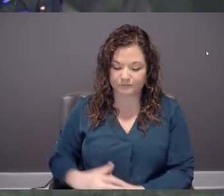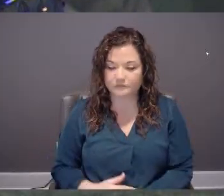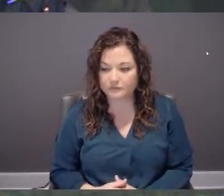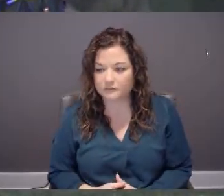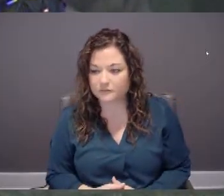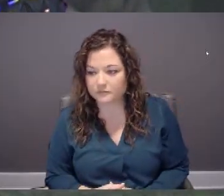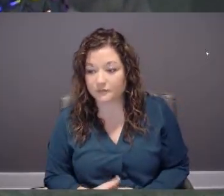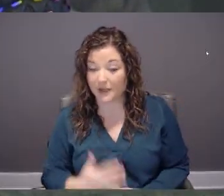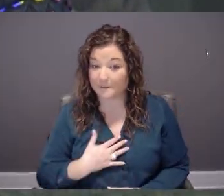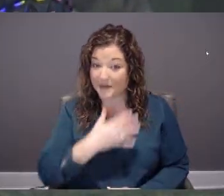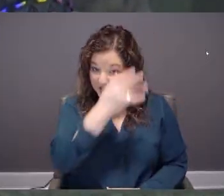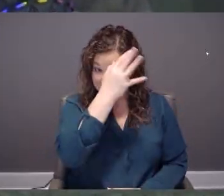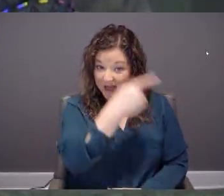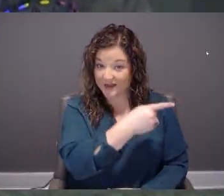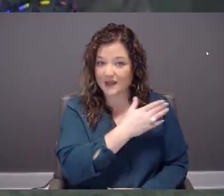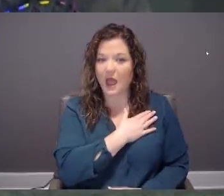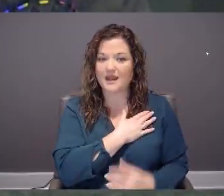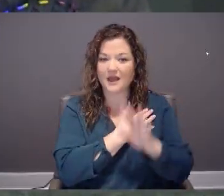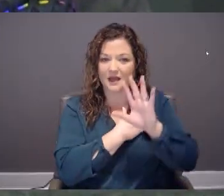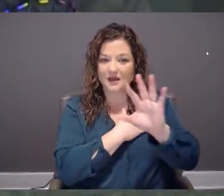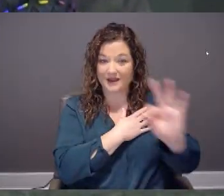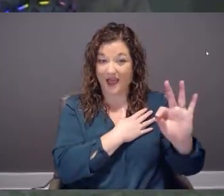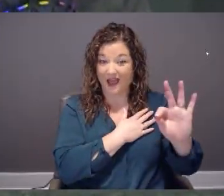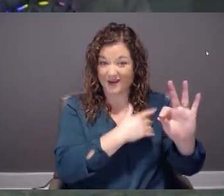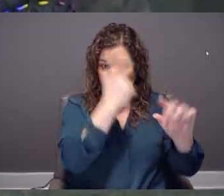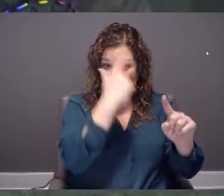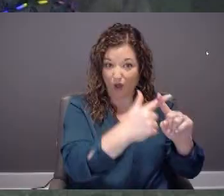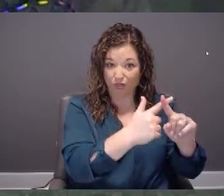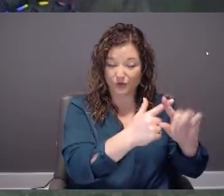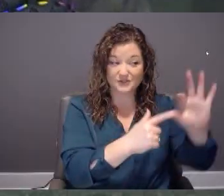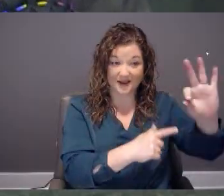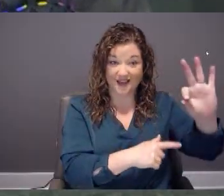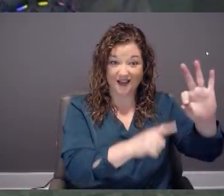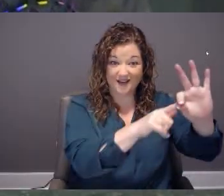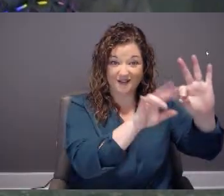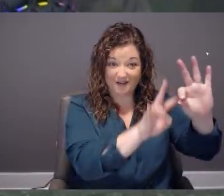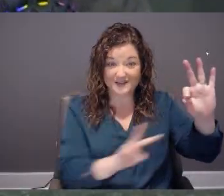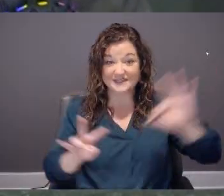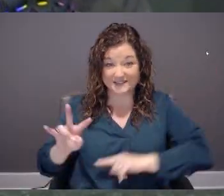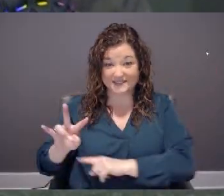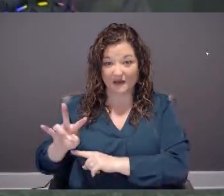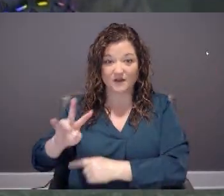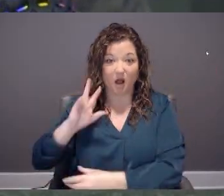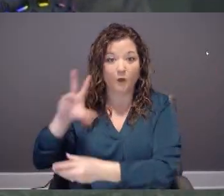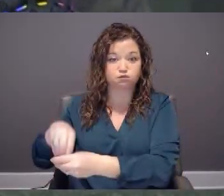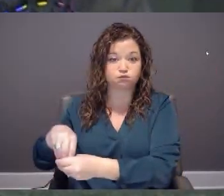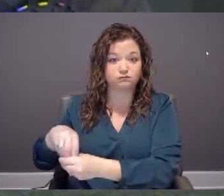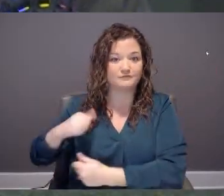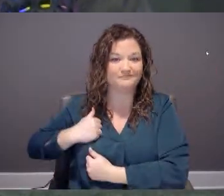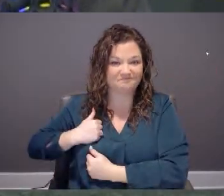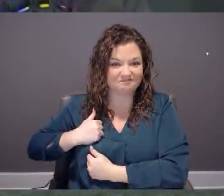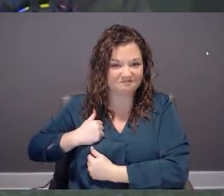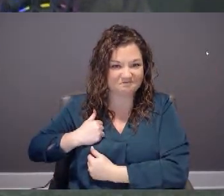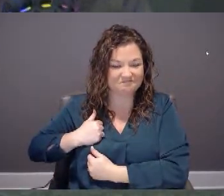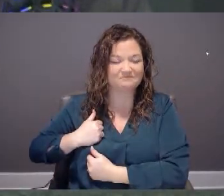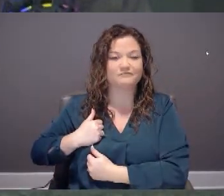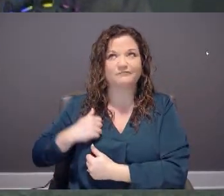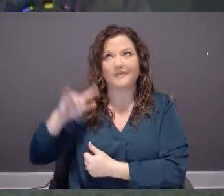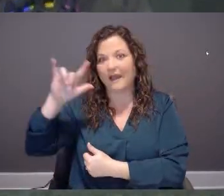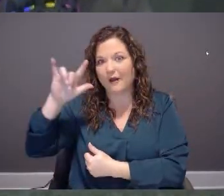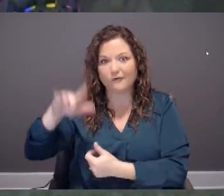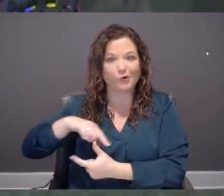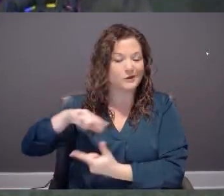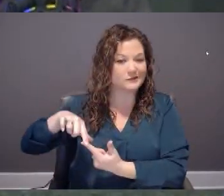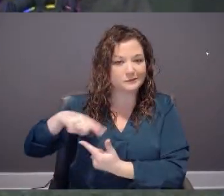9 brothers, and out of the 9 brothers, 7 of them all were in the service, and 1 Air Force, Marines,